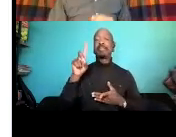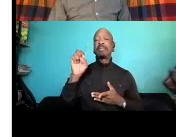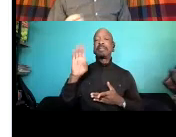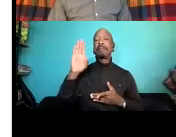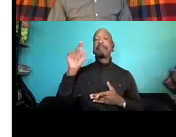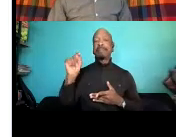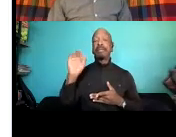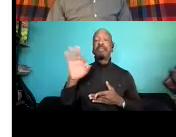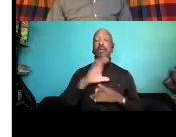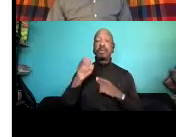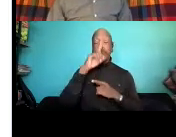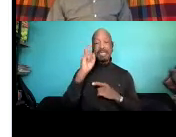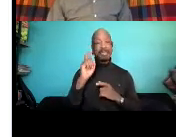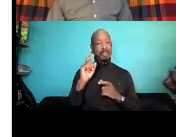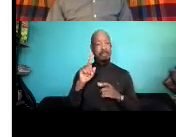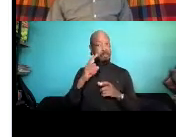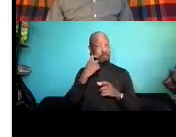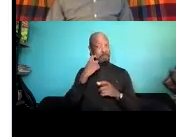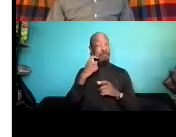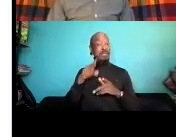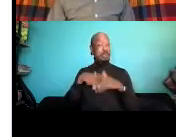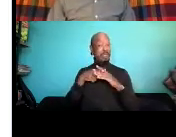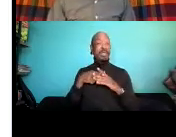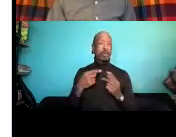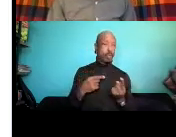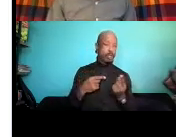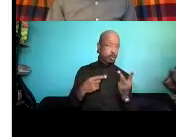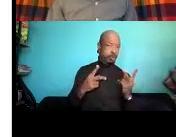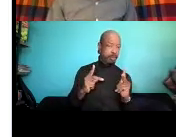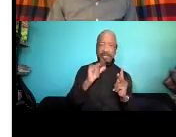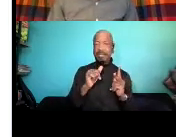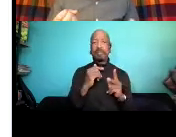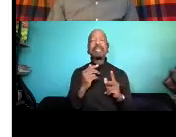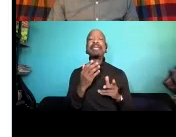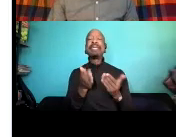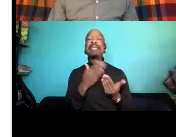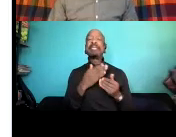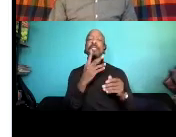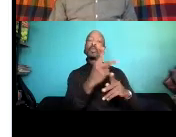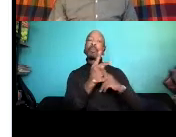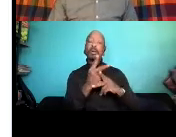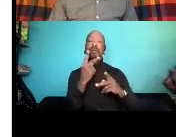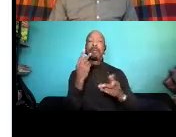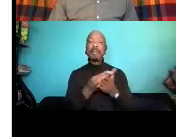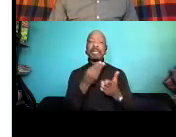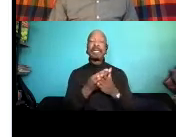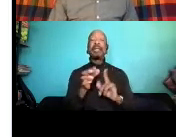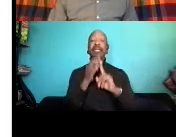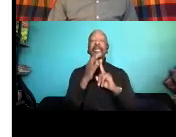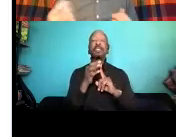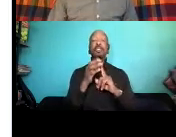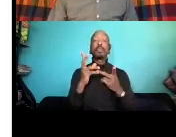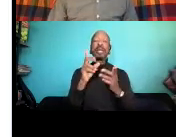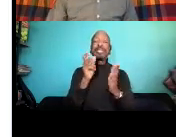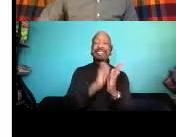out, and especially if it's just one or two people, it's not going to be very easy to borrow money unless you each sign what's called a personal guarantee